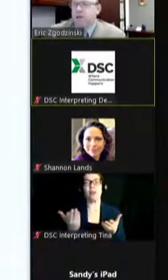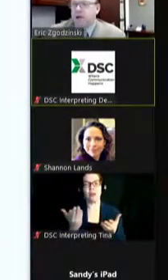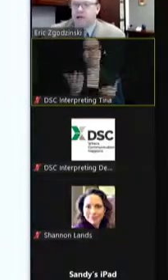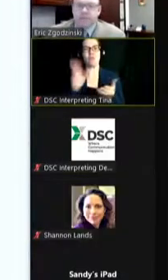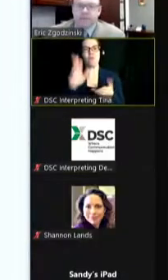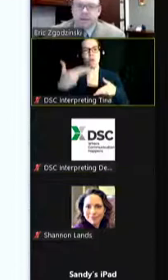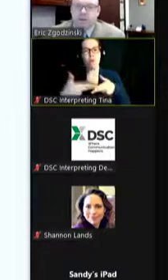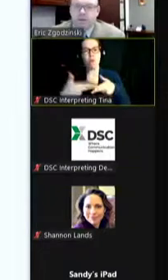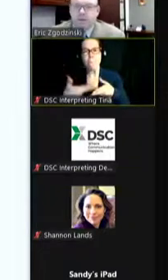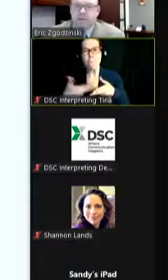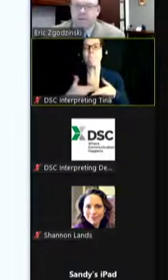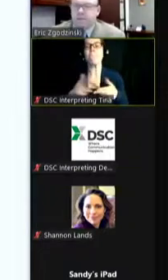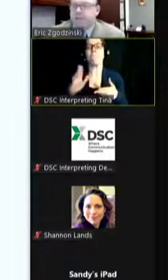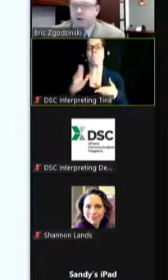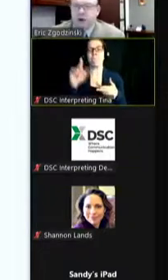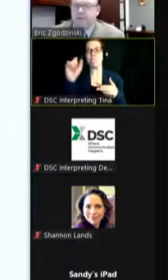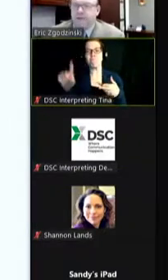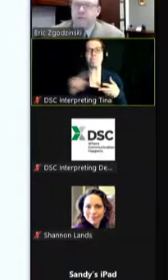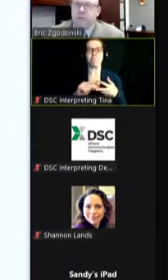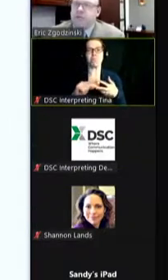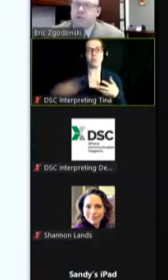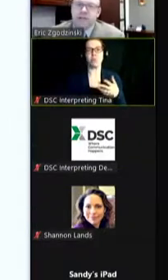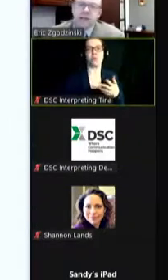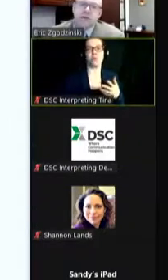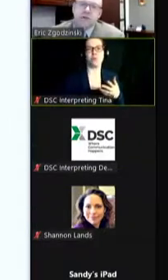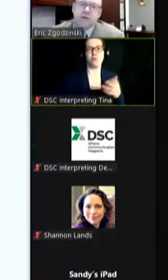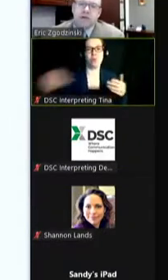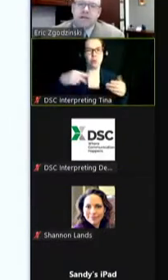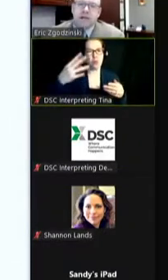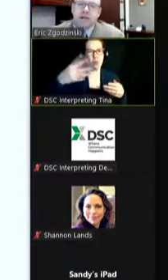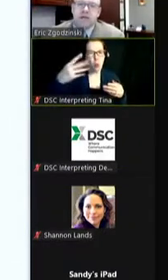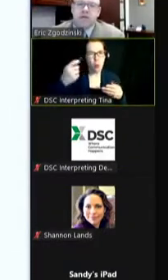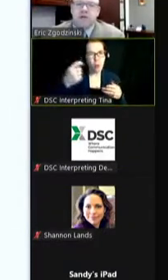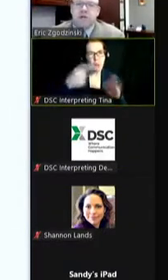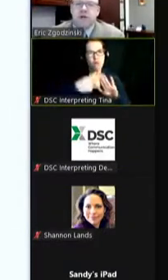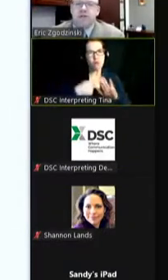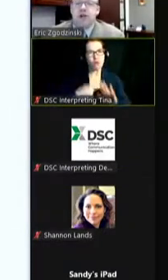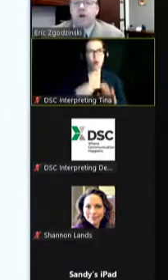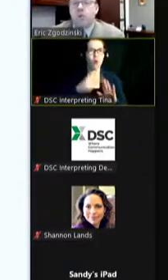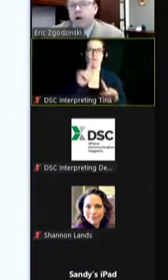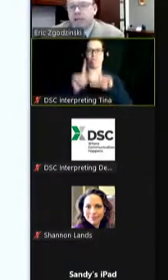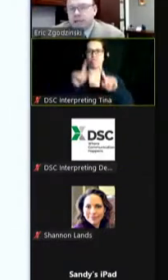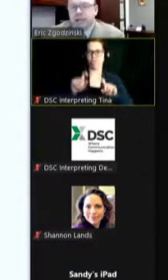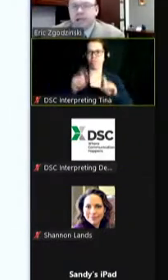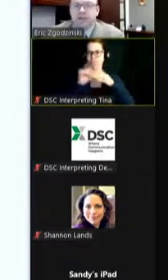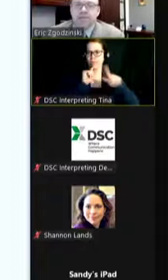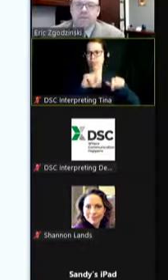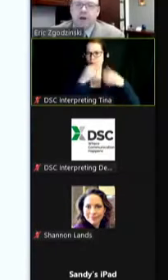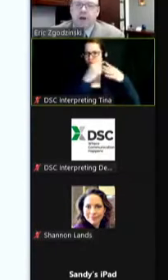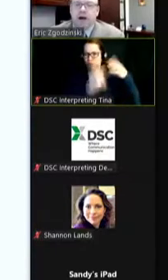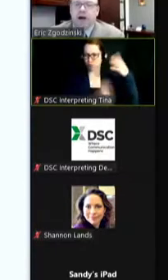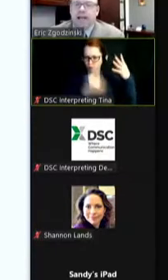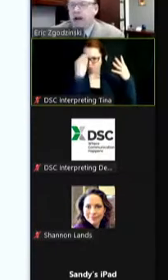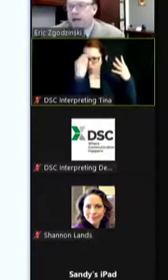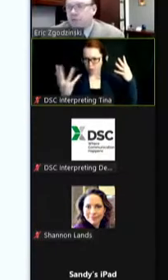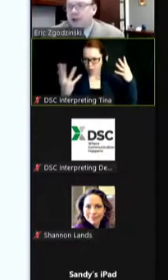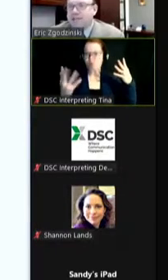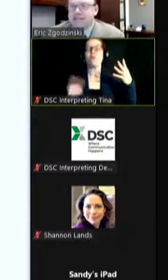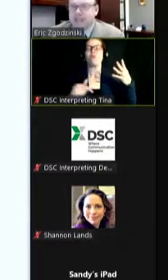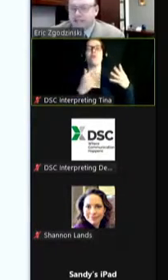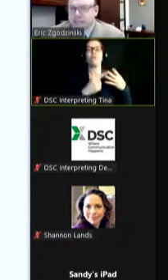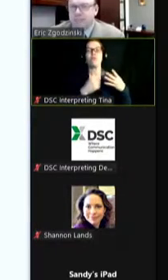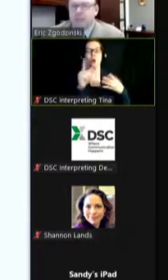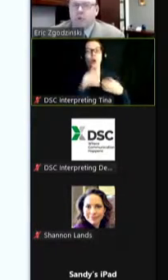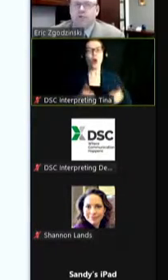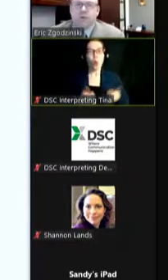name, some demographics. Can we scroll down a little bit, Shannon? Thank you so much. Where you live, county of